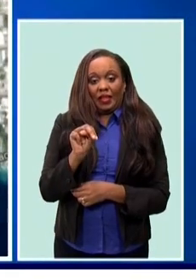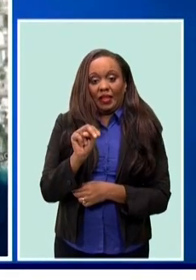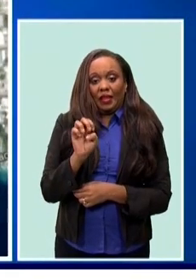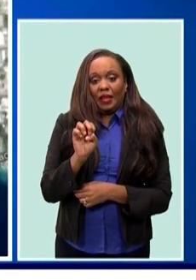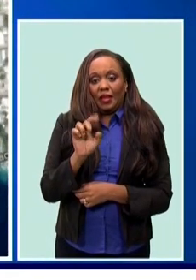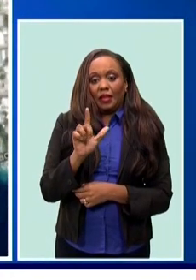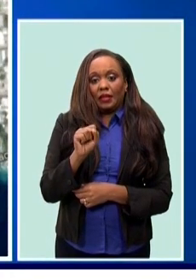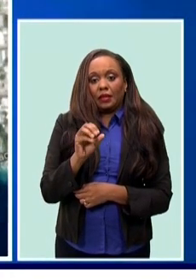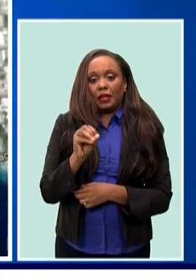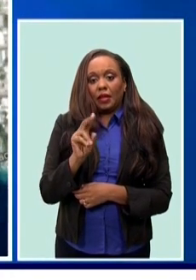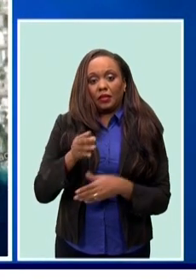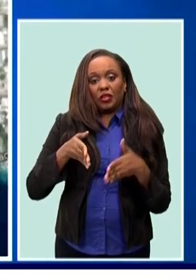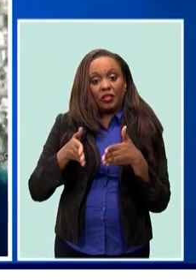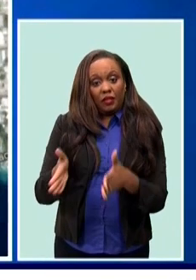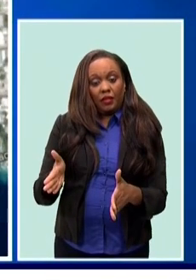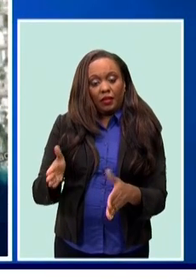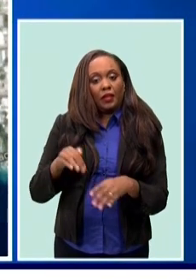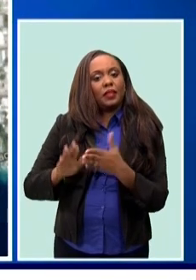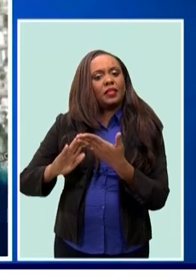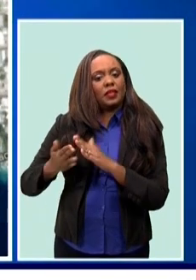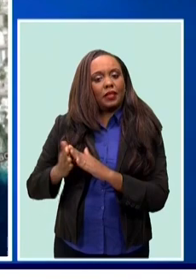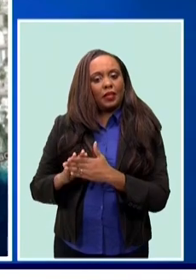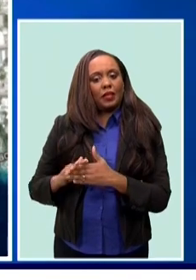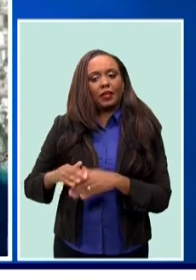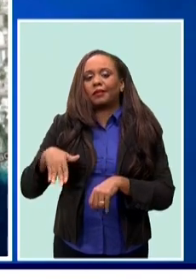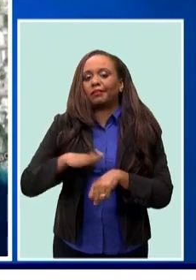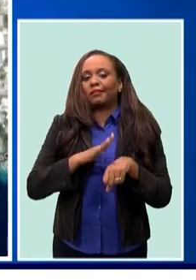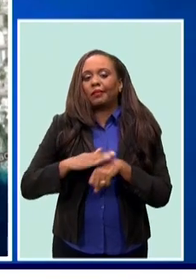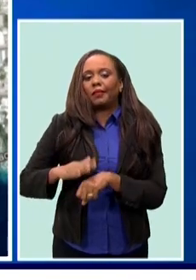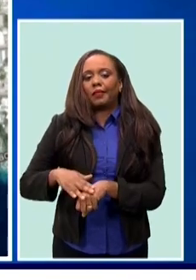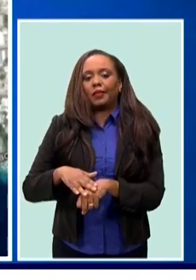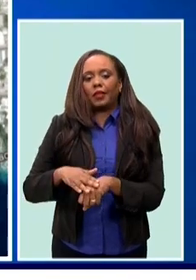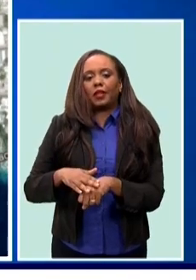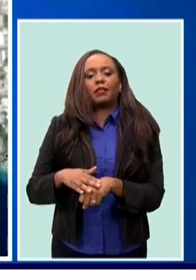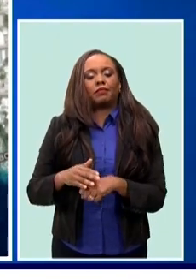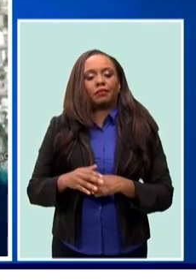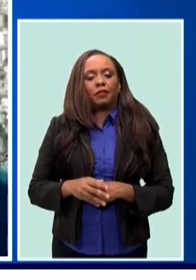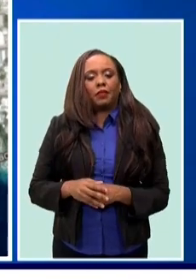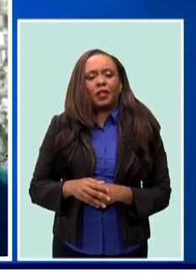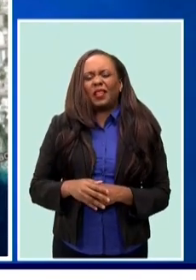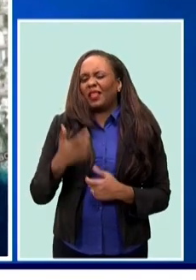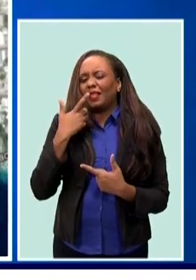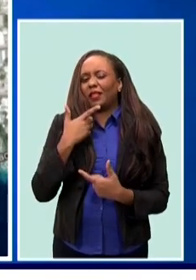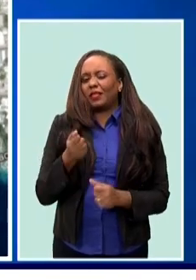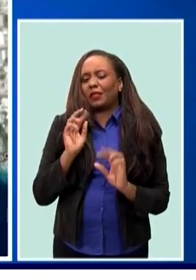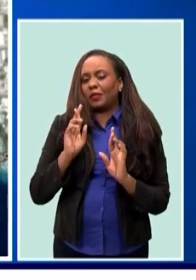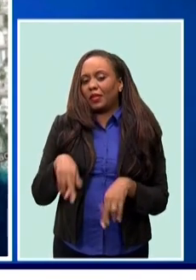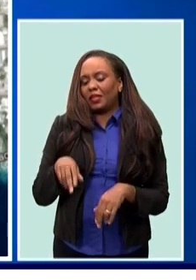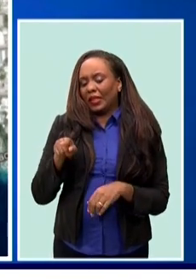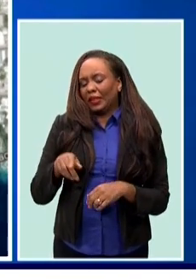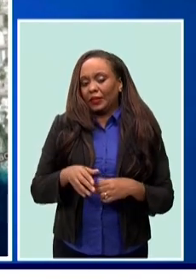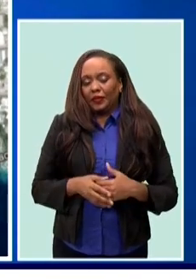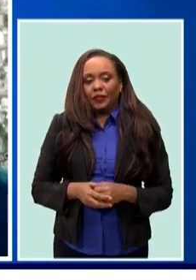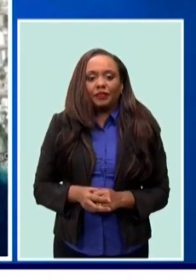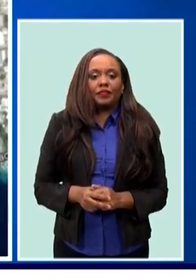in the city, one of the areas that the advisory has cautioned against going at night. We had some interesting responses